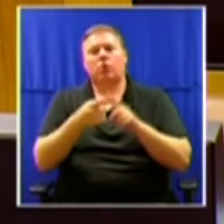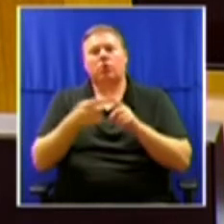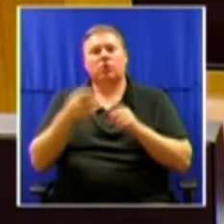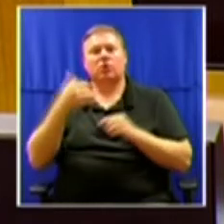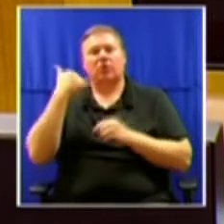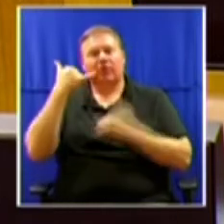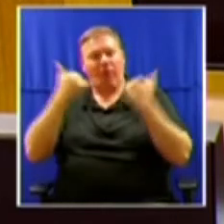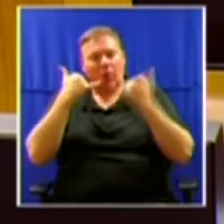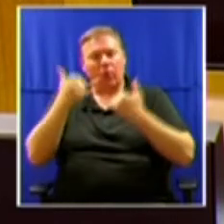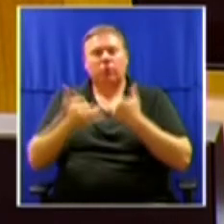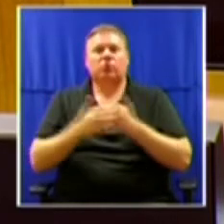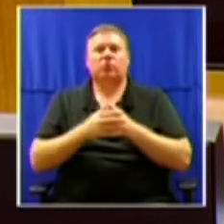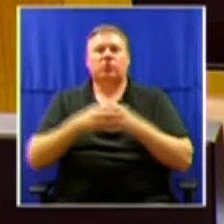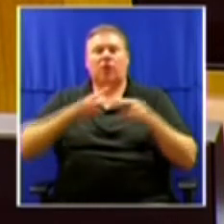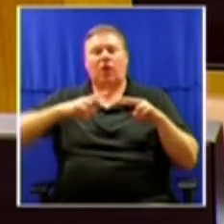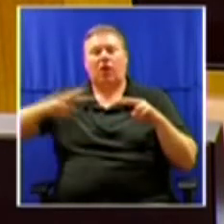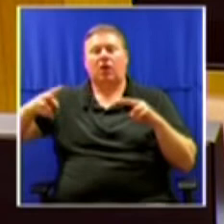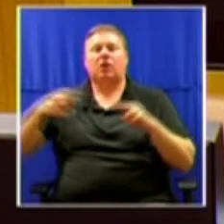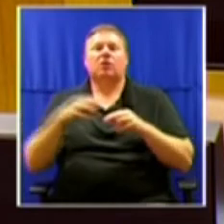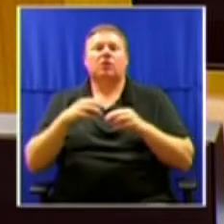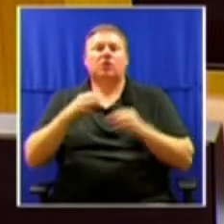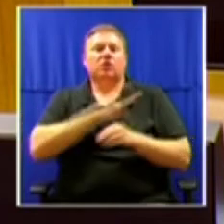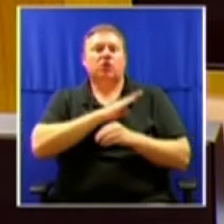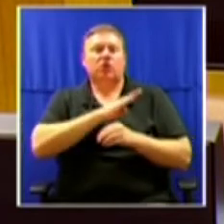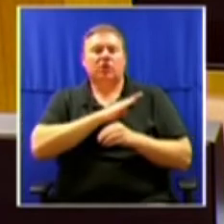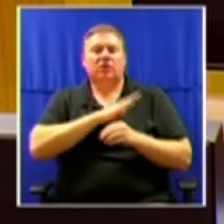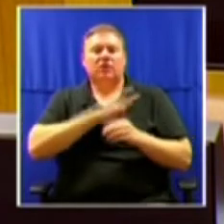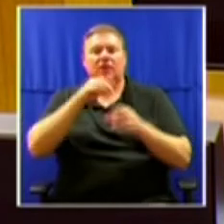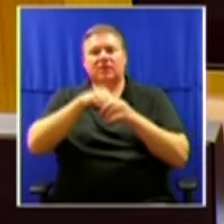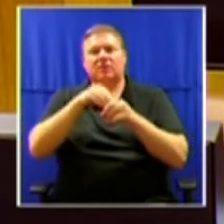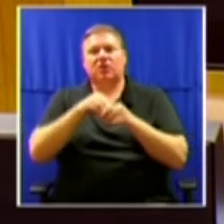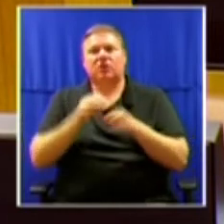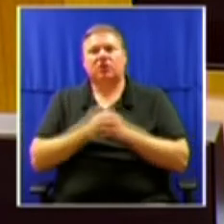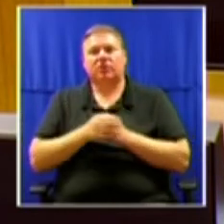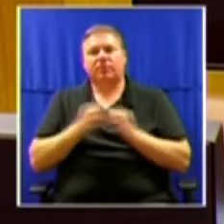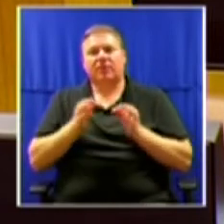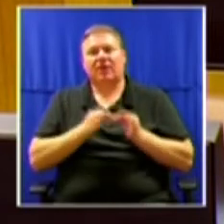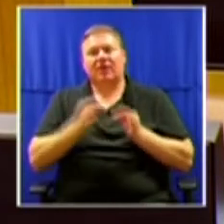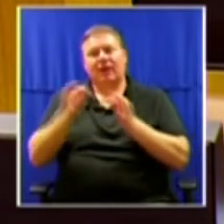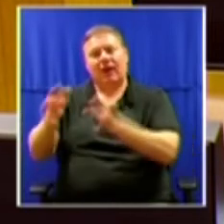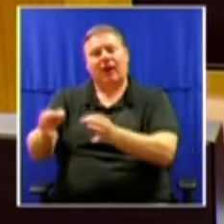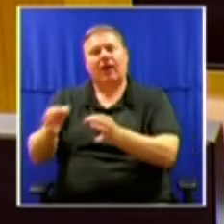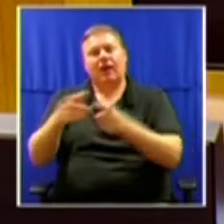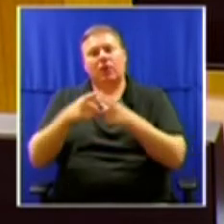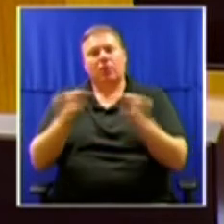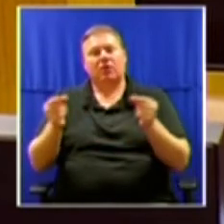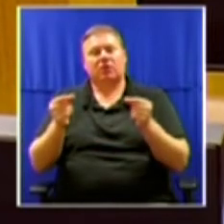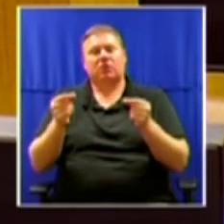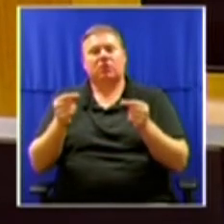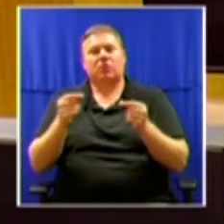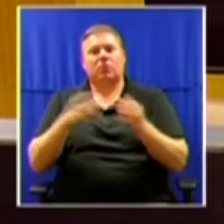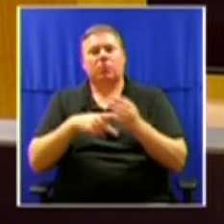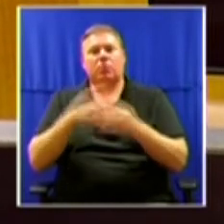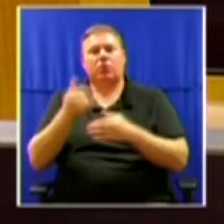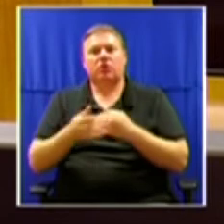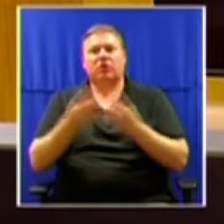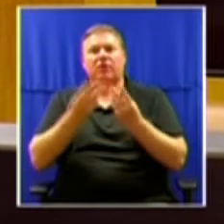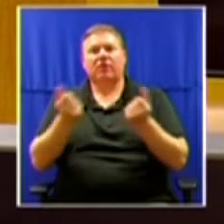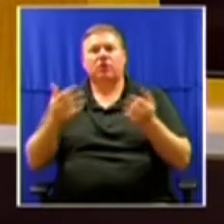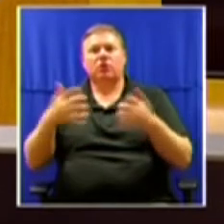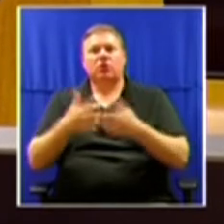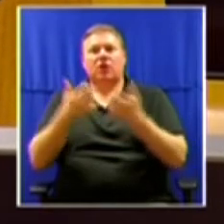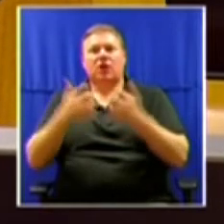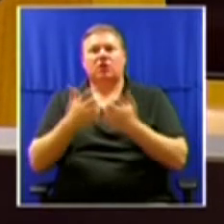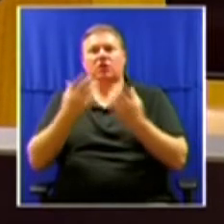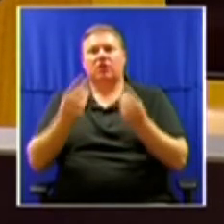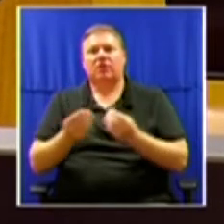equipment, and security installation. The delay in completing the project is attributed to a number of challenges,